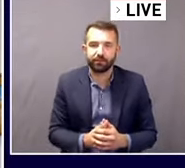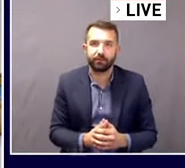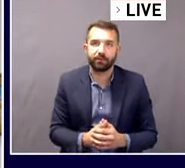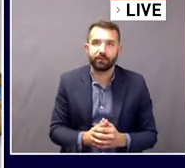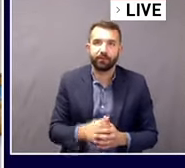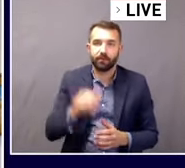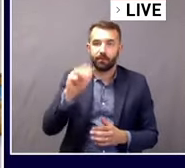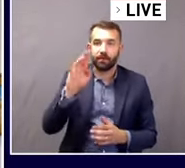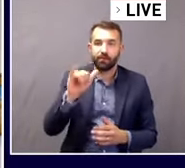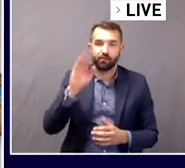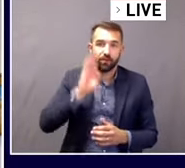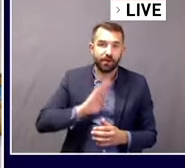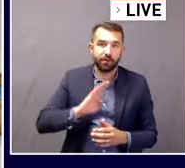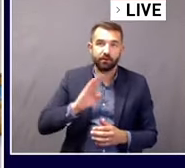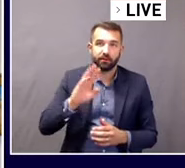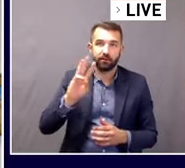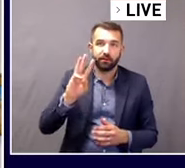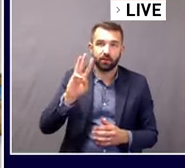at WERU.